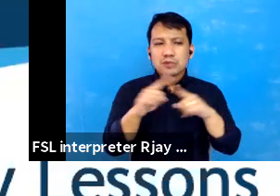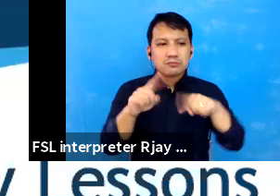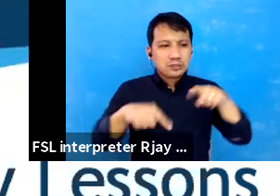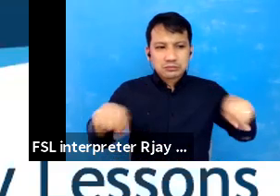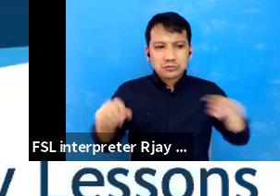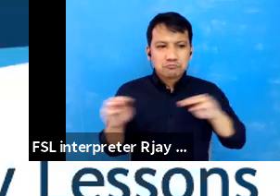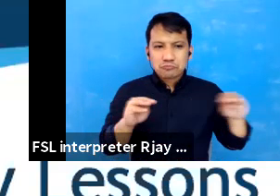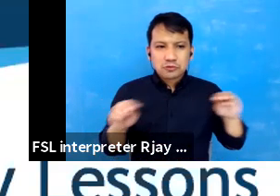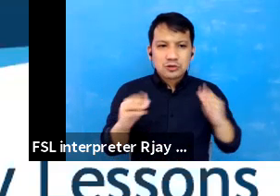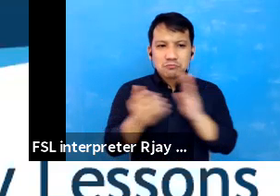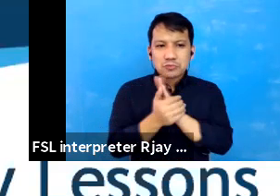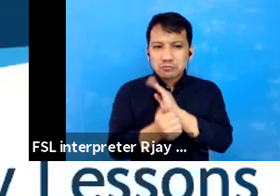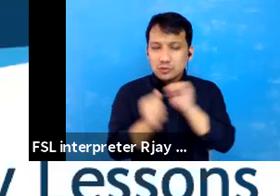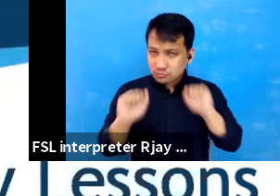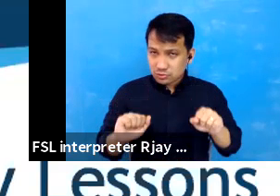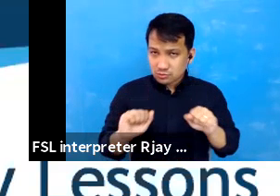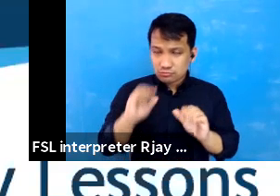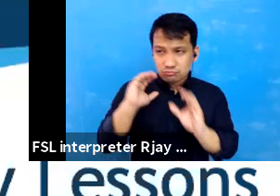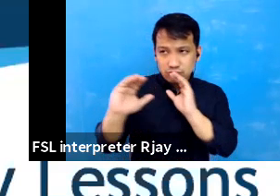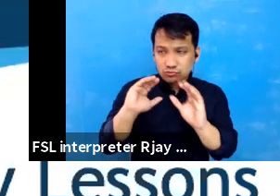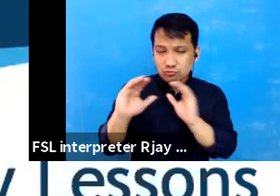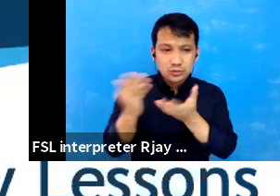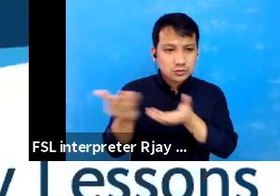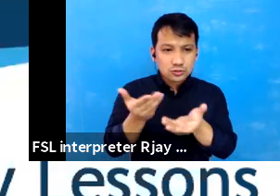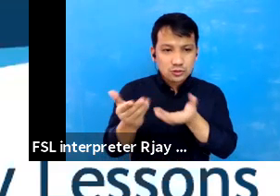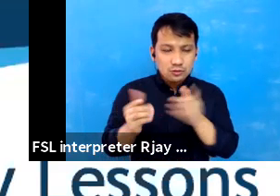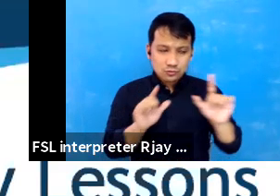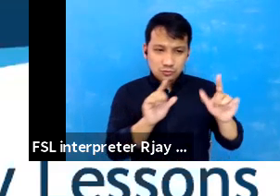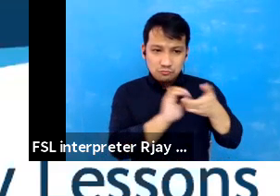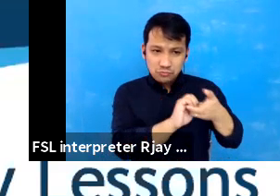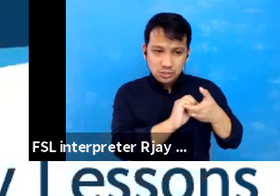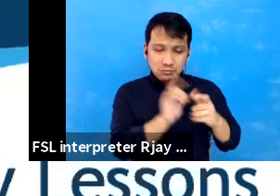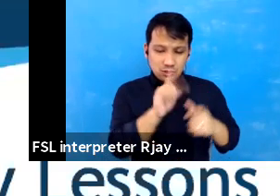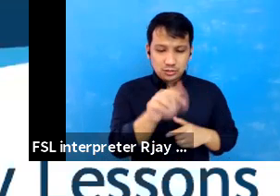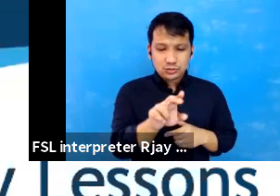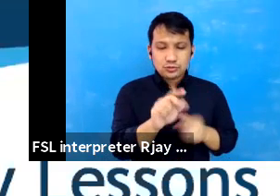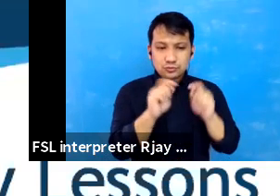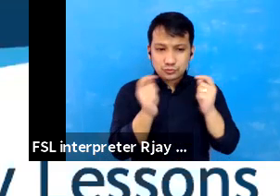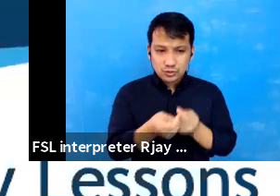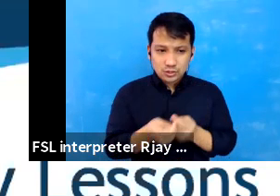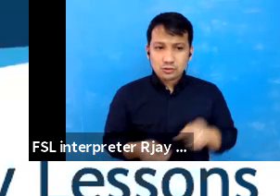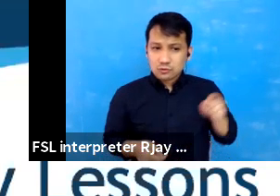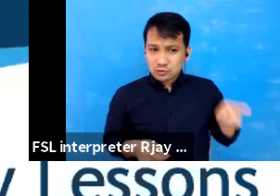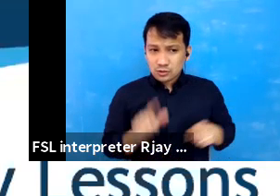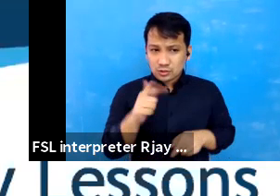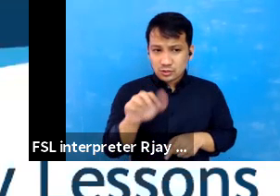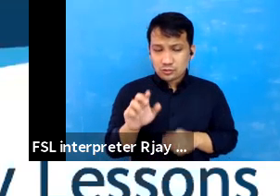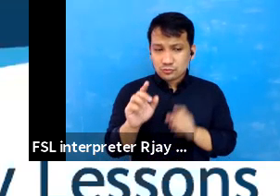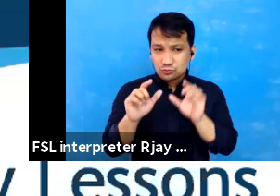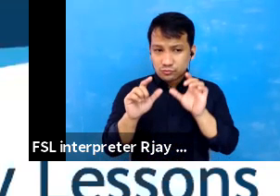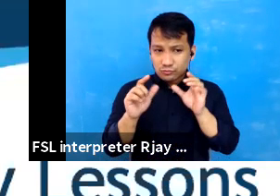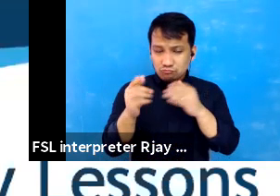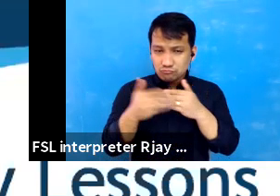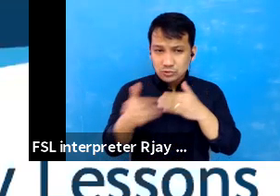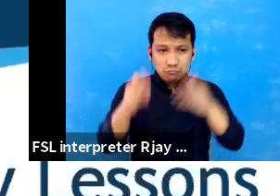dynamics, ability to dialogue and collaborate among LGU teams. Thus, LGU mobilization program should not